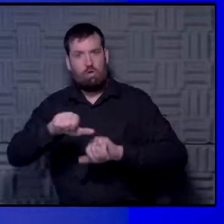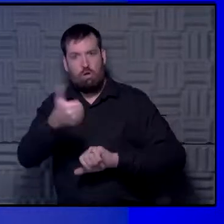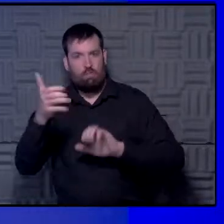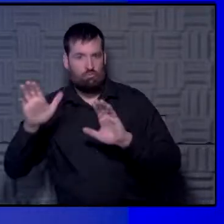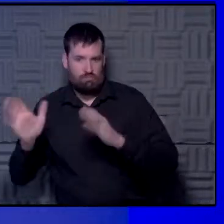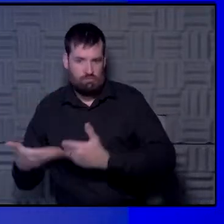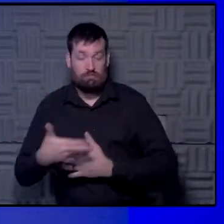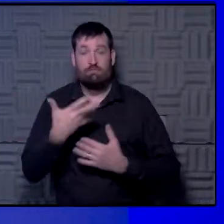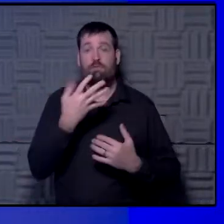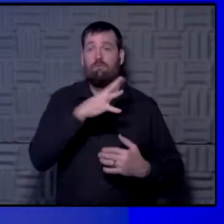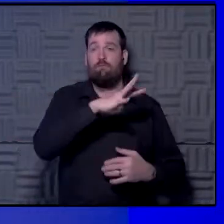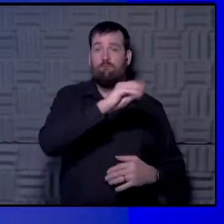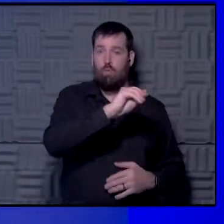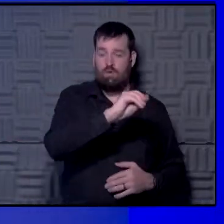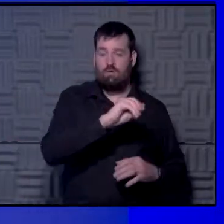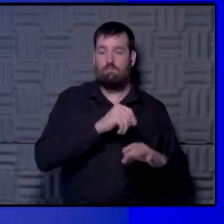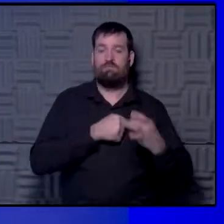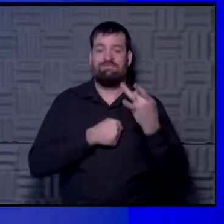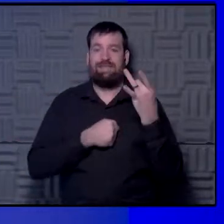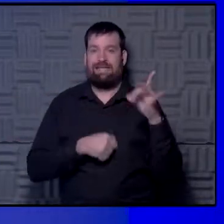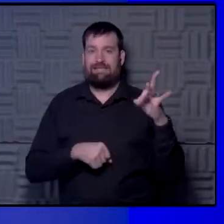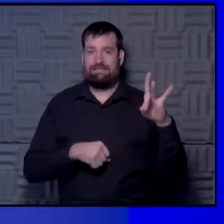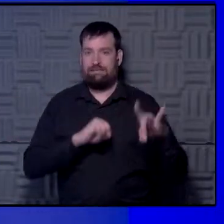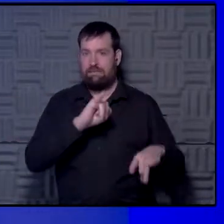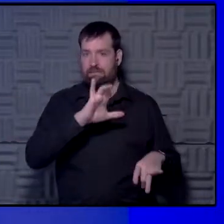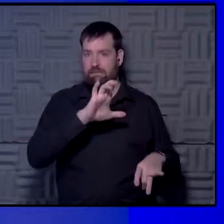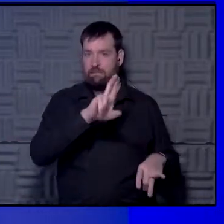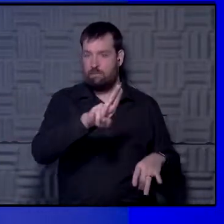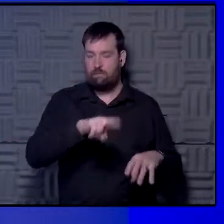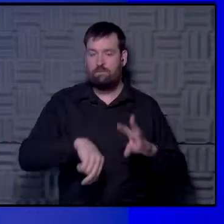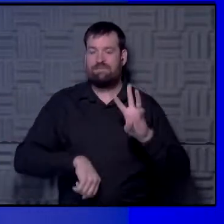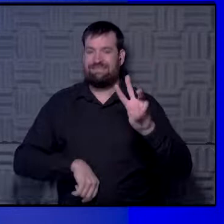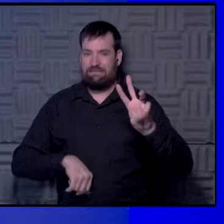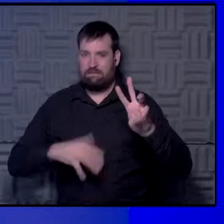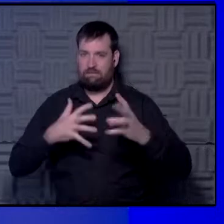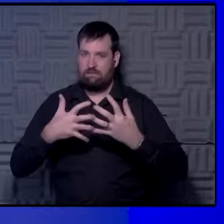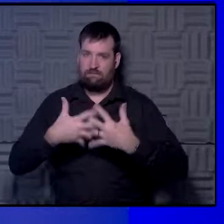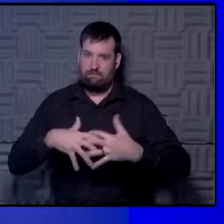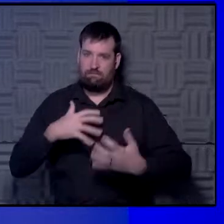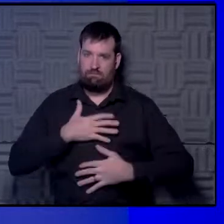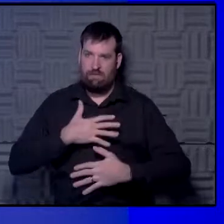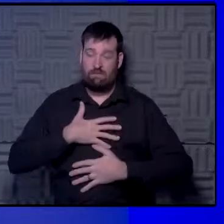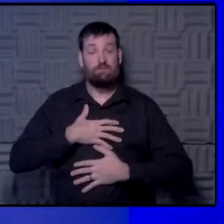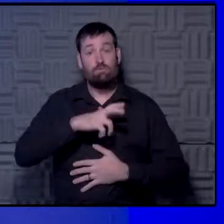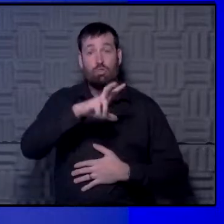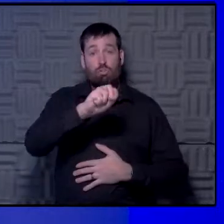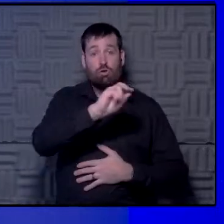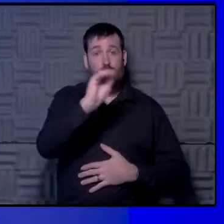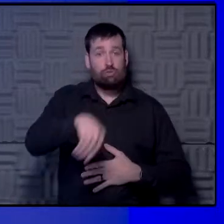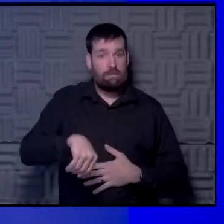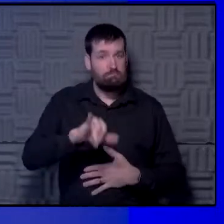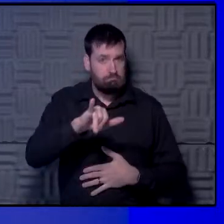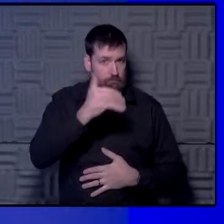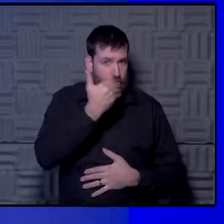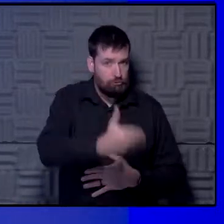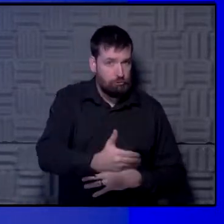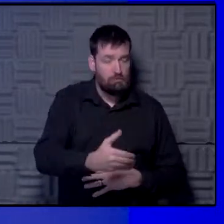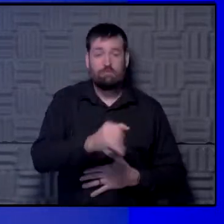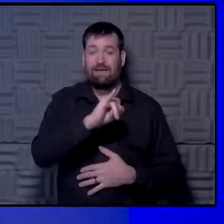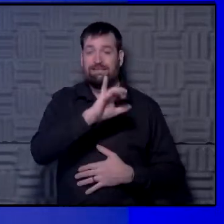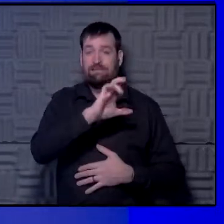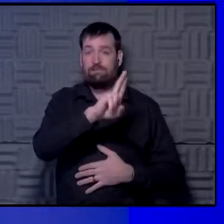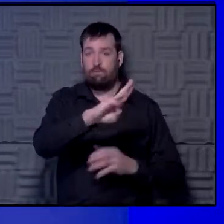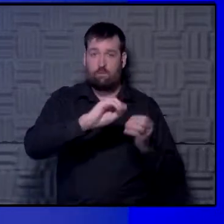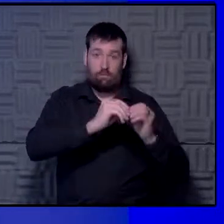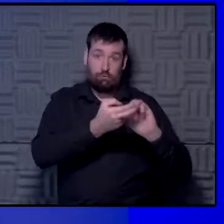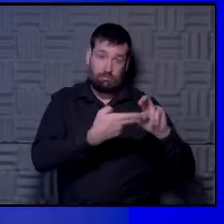have 40 patients, 18 total in the ICU with 6 on the ventilators. Only 30%, that's good. It is But if those ICU numbers go up